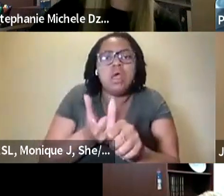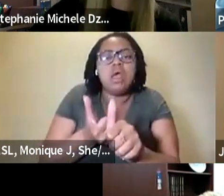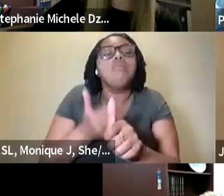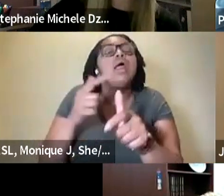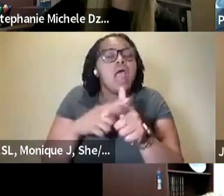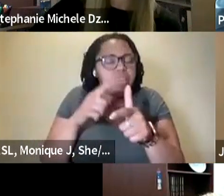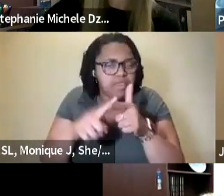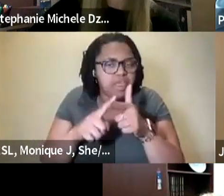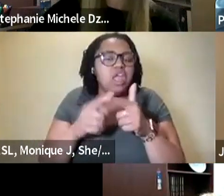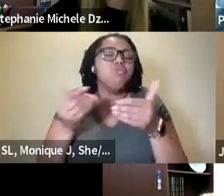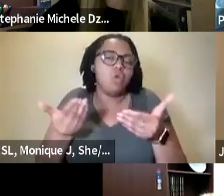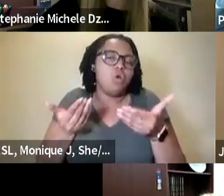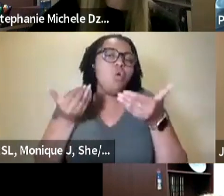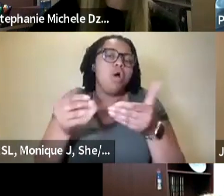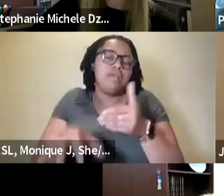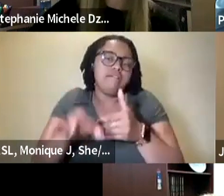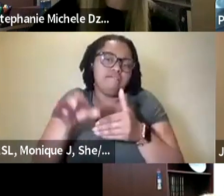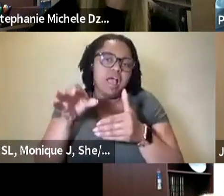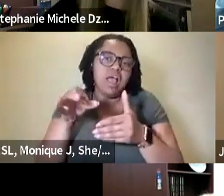That's it for membership.